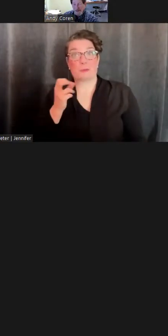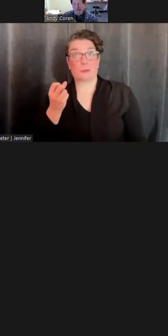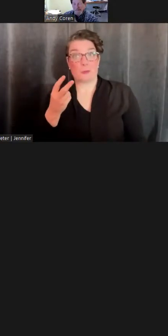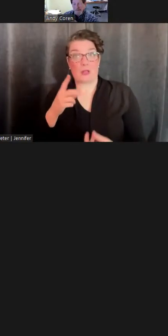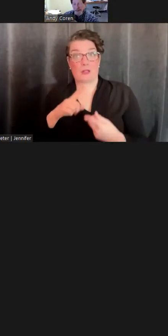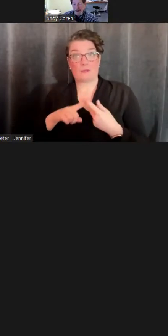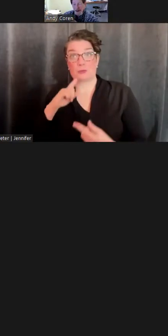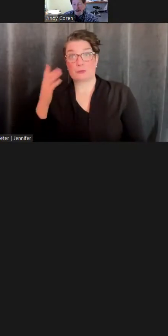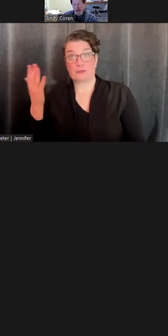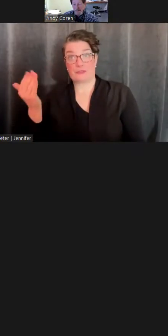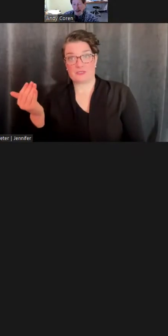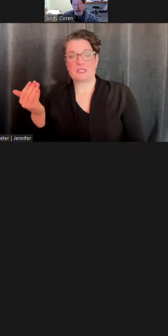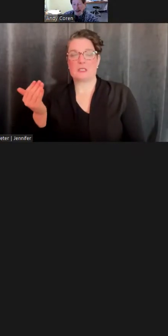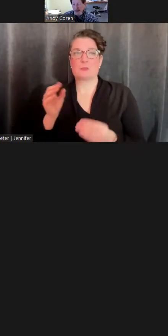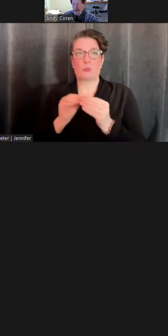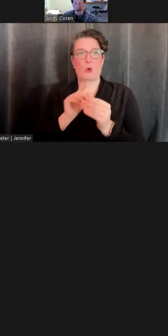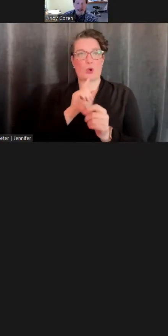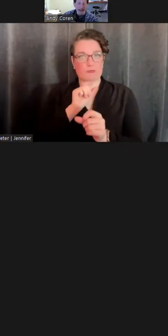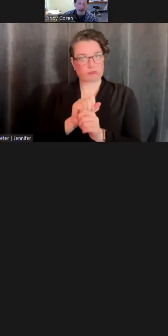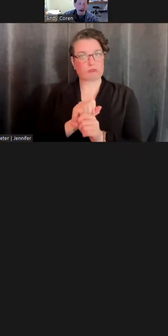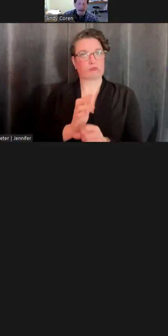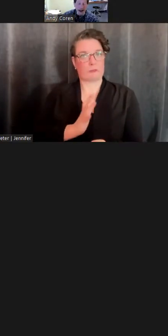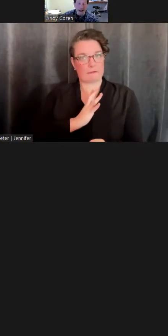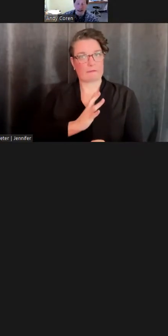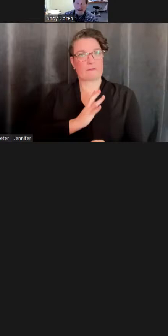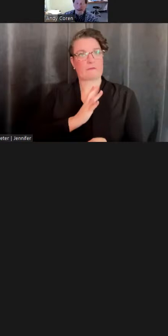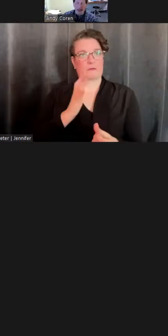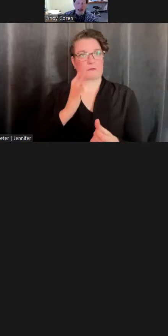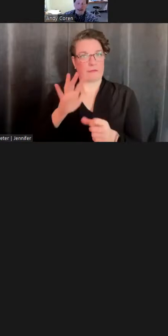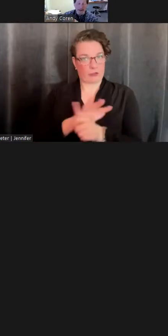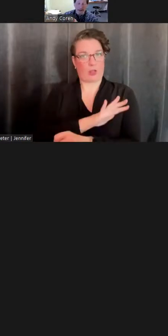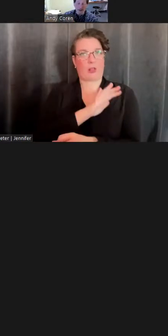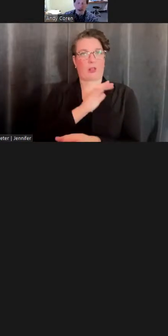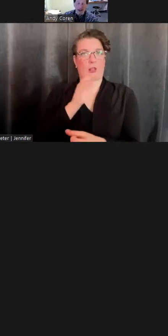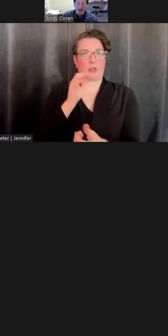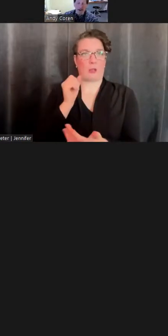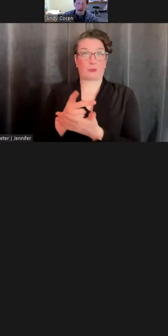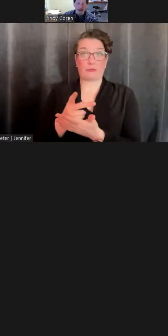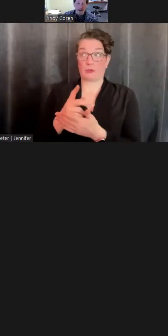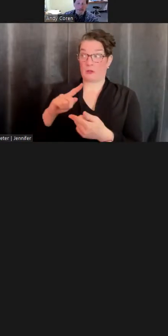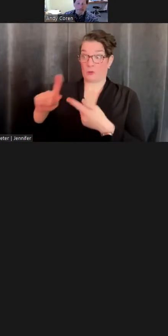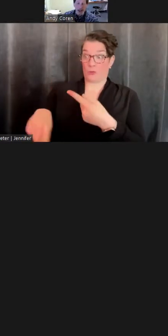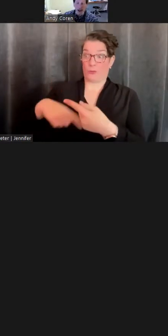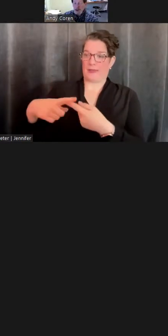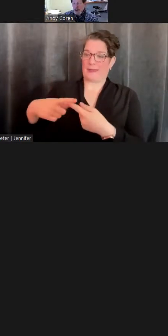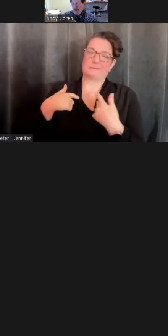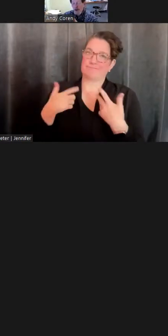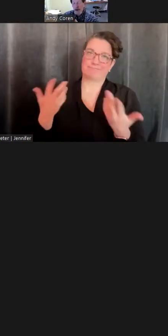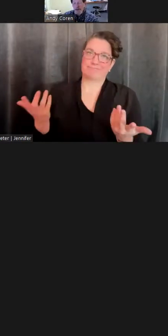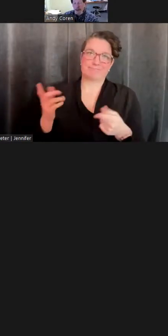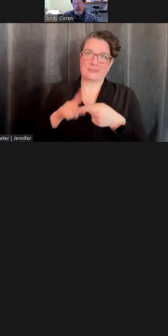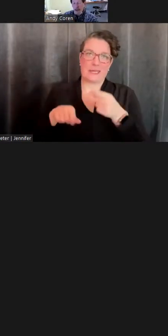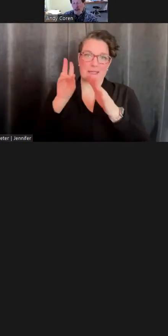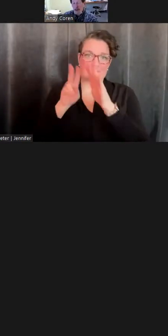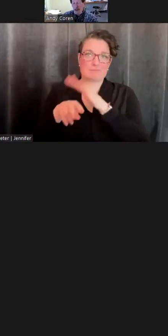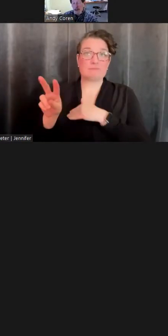15-year-olds. And I can't look ahead and see when that will happen. But so